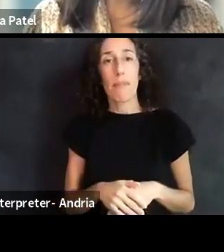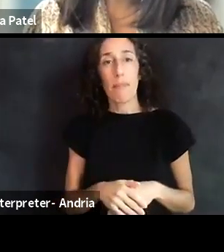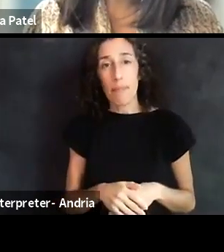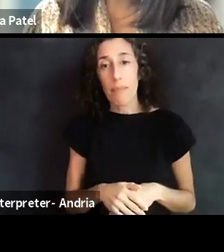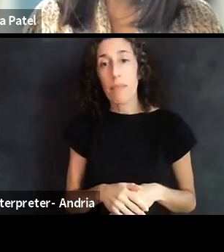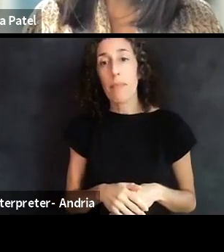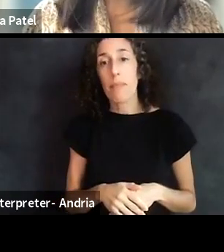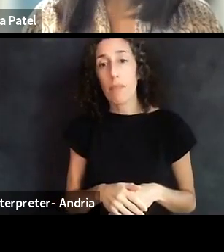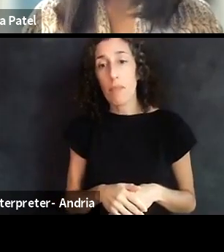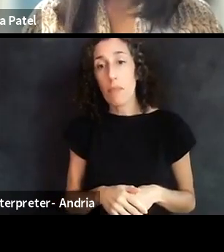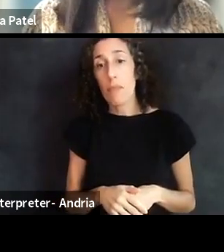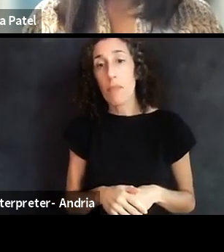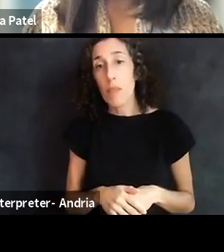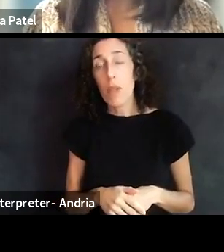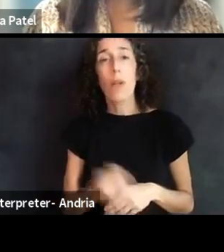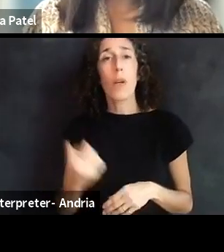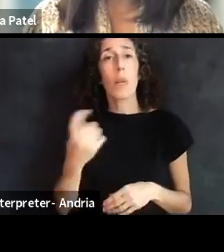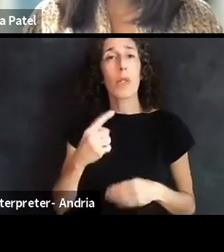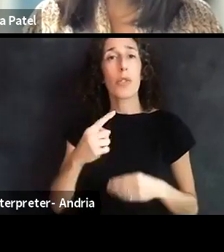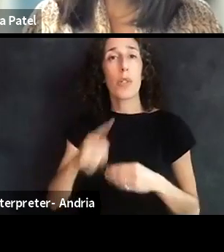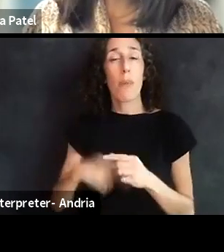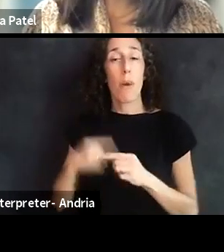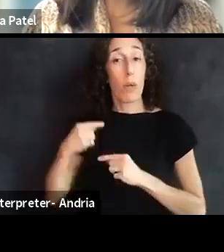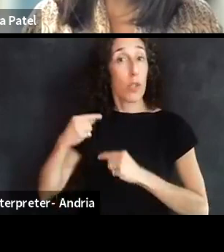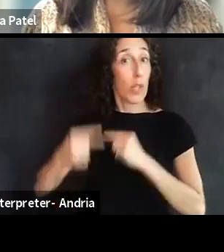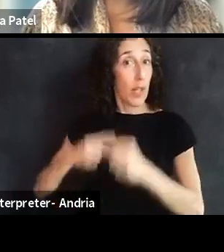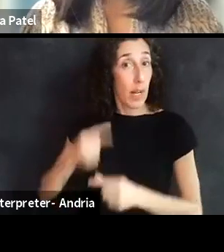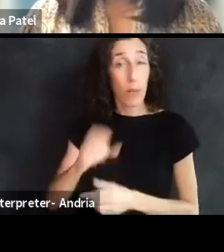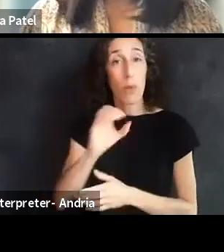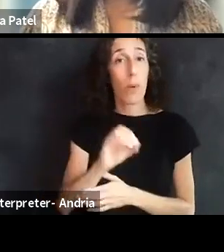So there was a question about genetics. Is OCD genetic?